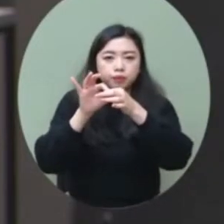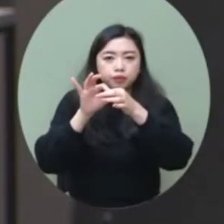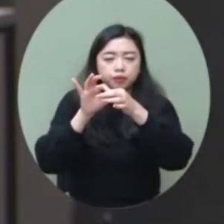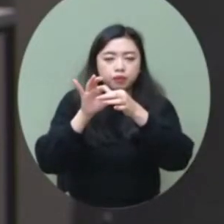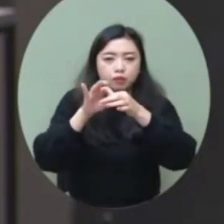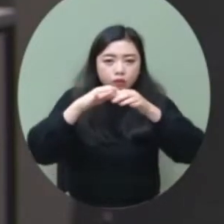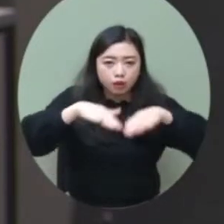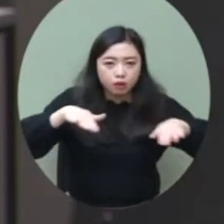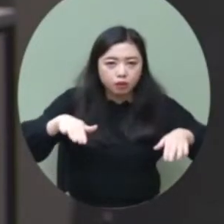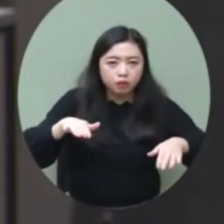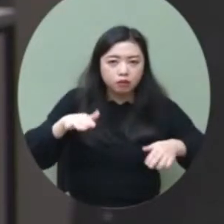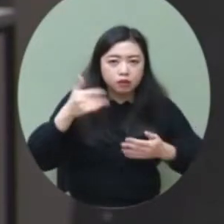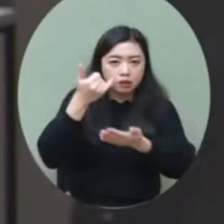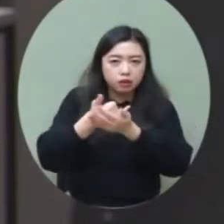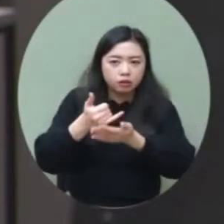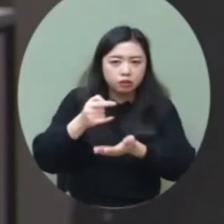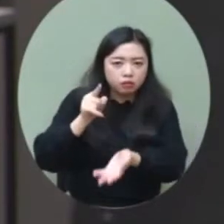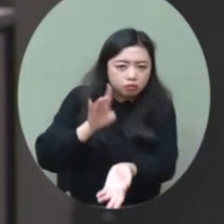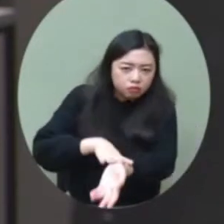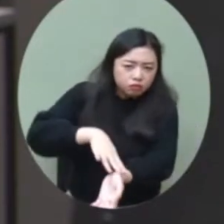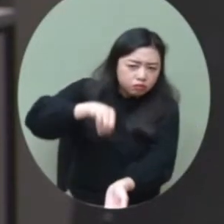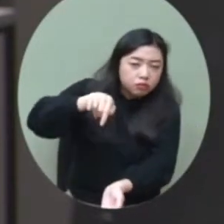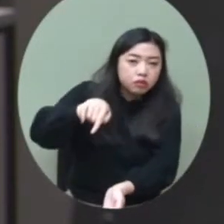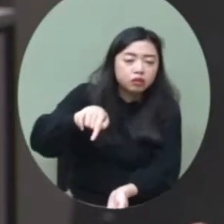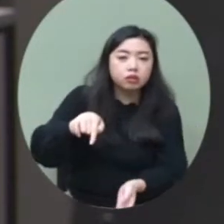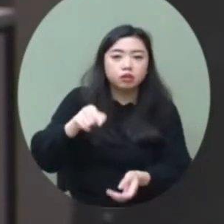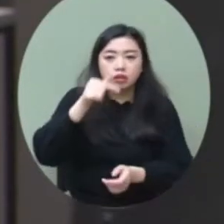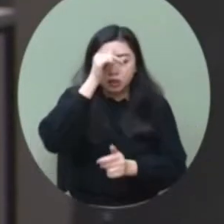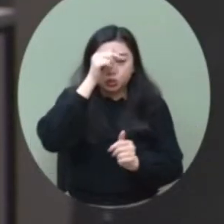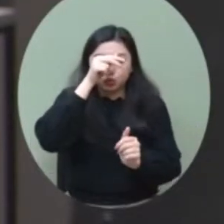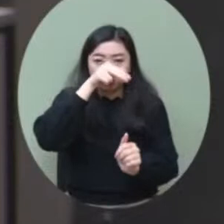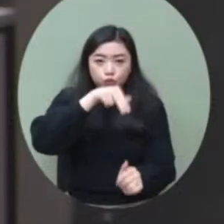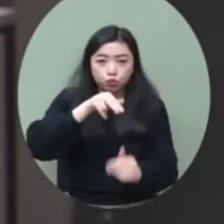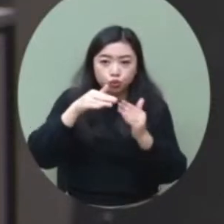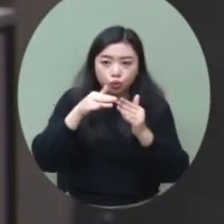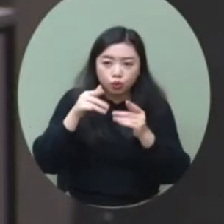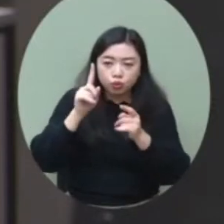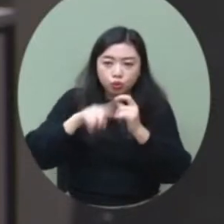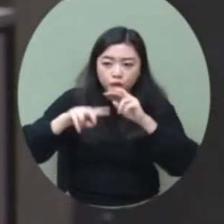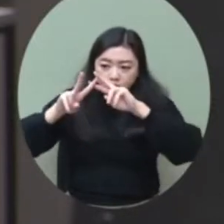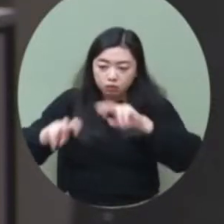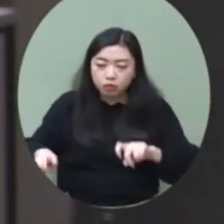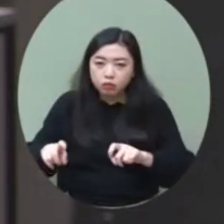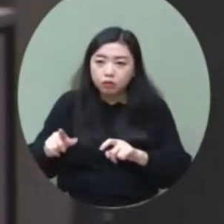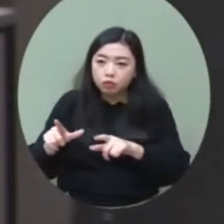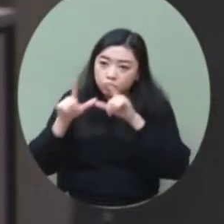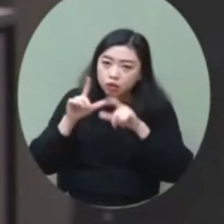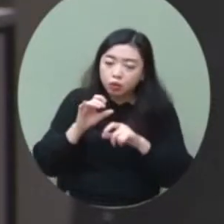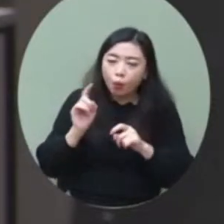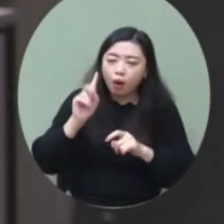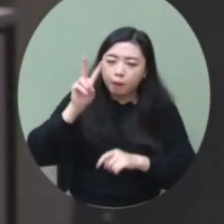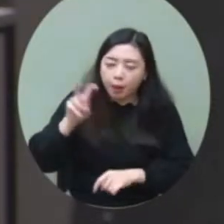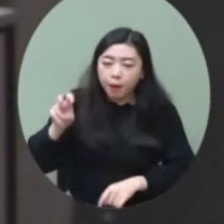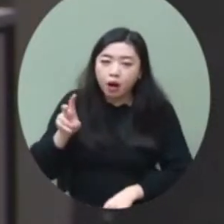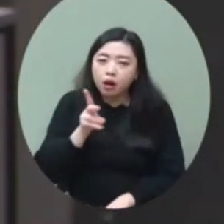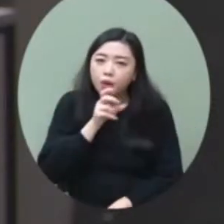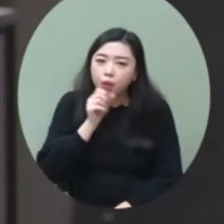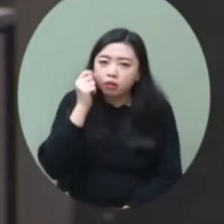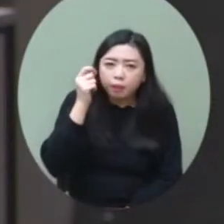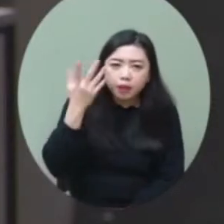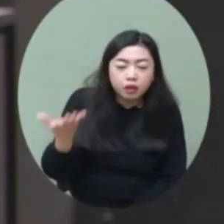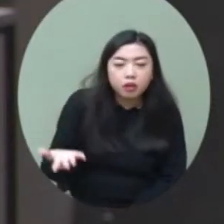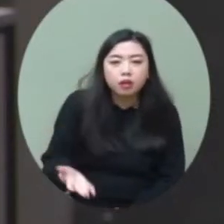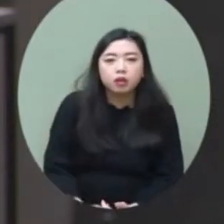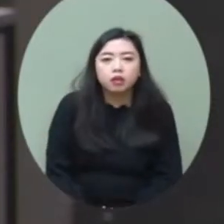have more findings on it? And second, can we have the number of infected HA